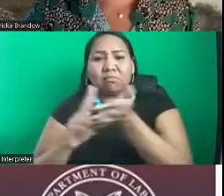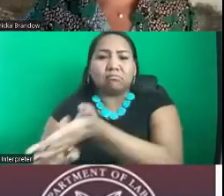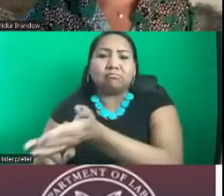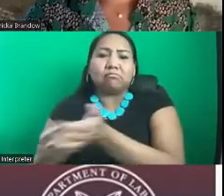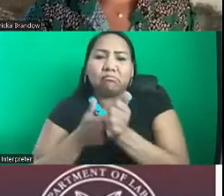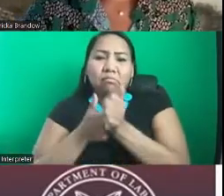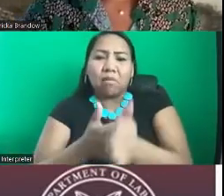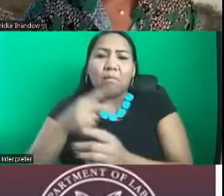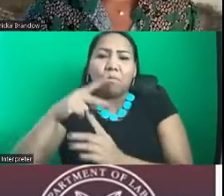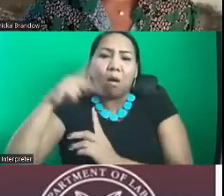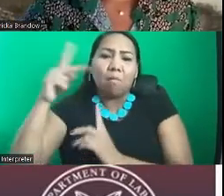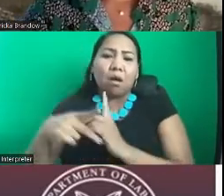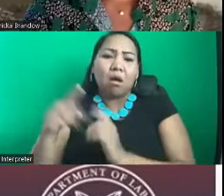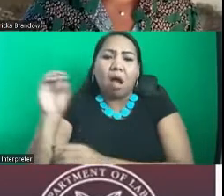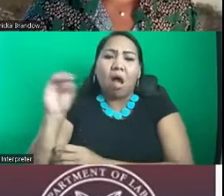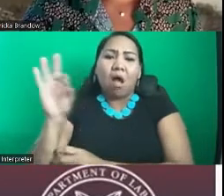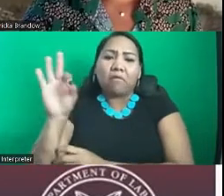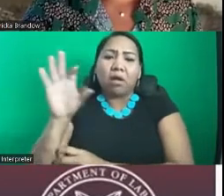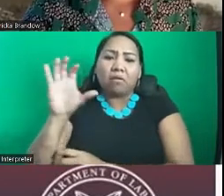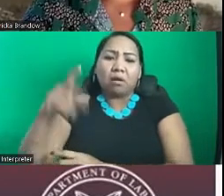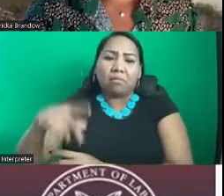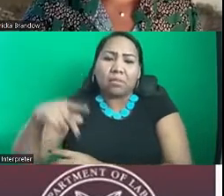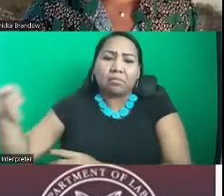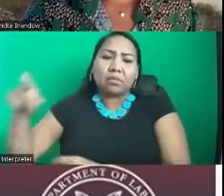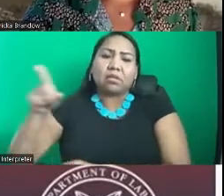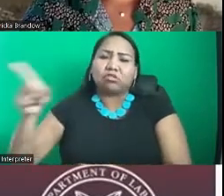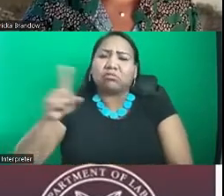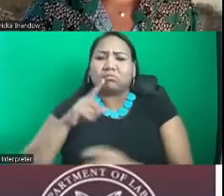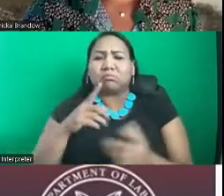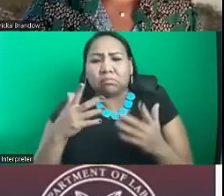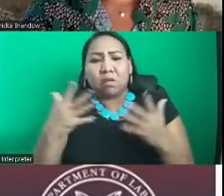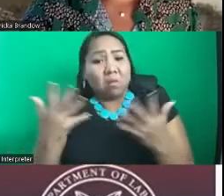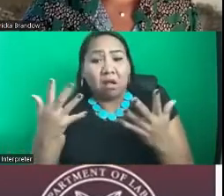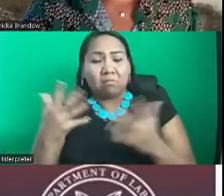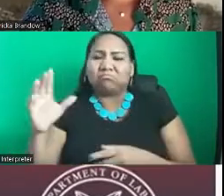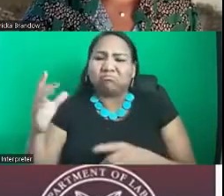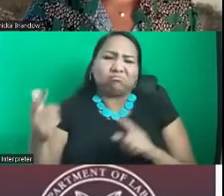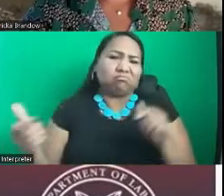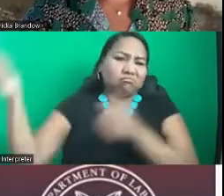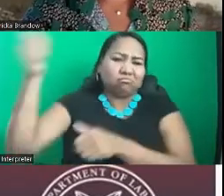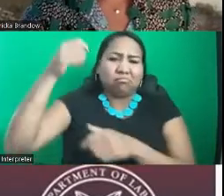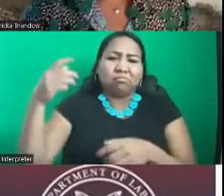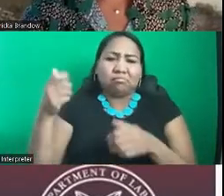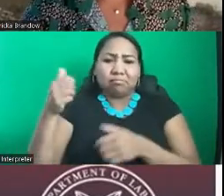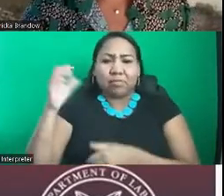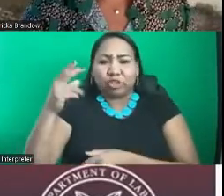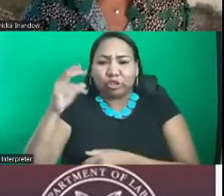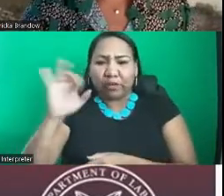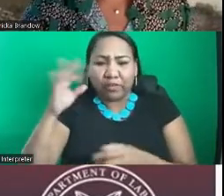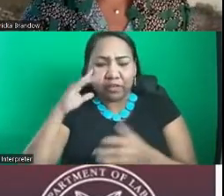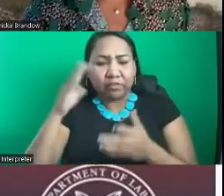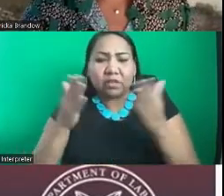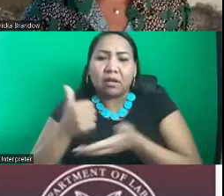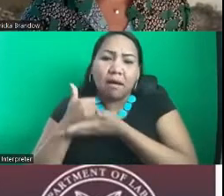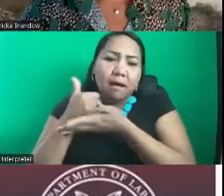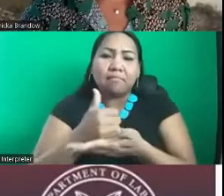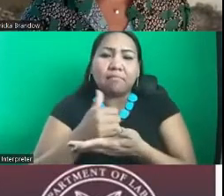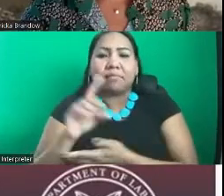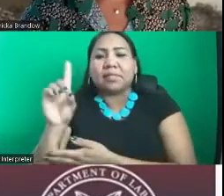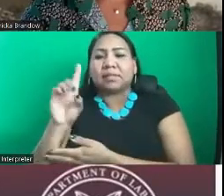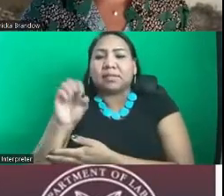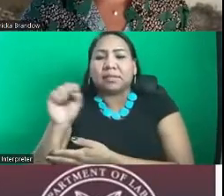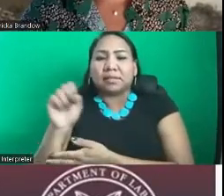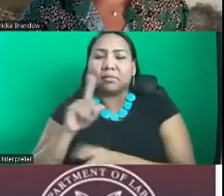OFCCP. She is the branch chief of OFCCP's Customer Service Help Desk, which responds to thousands of